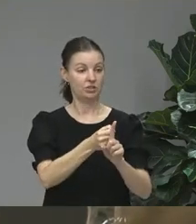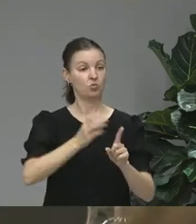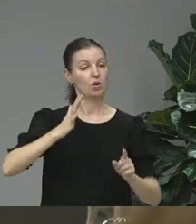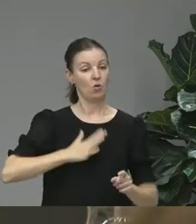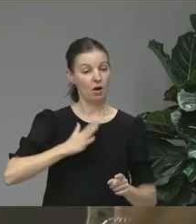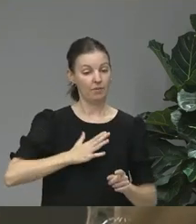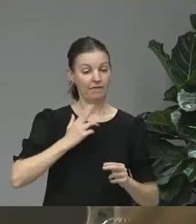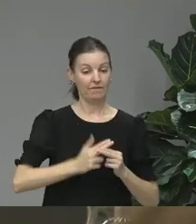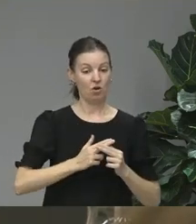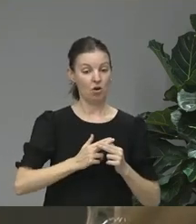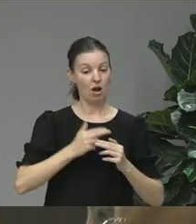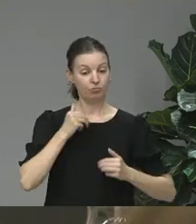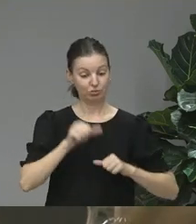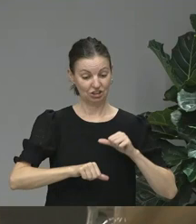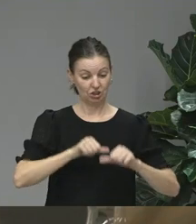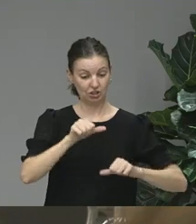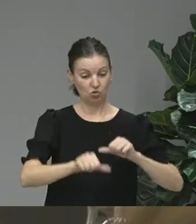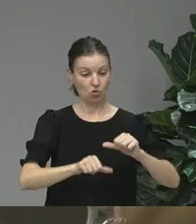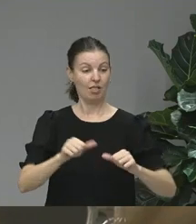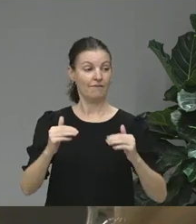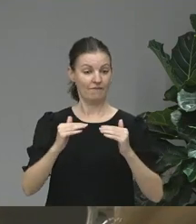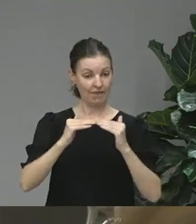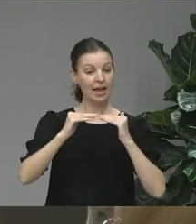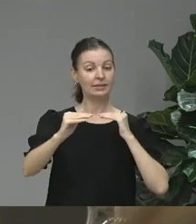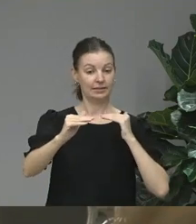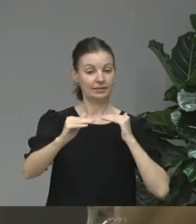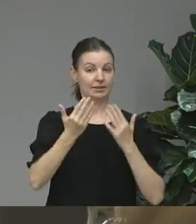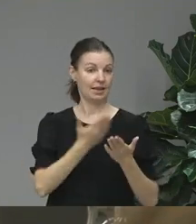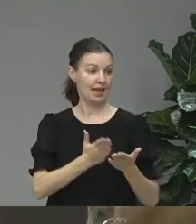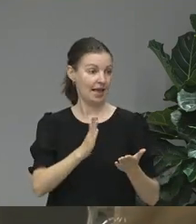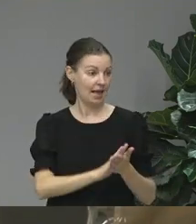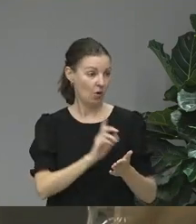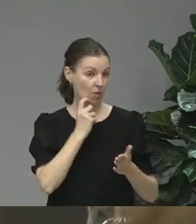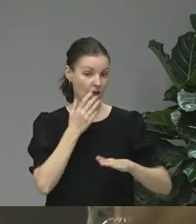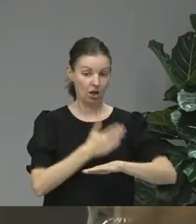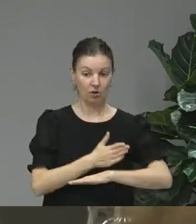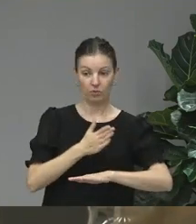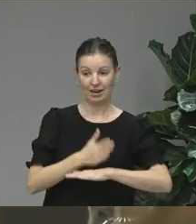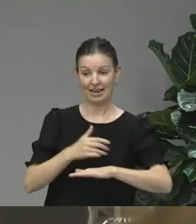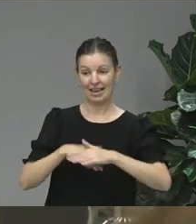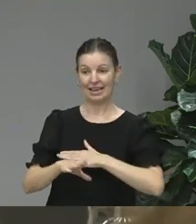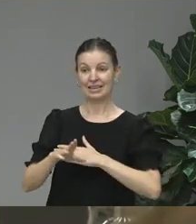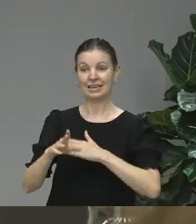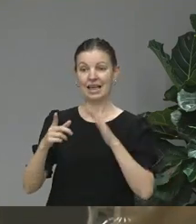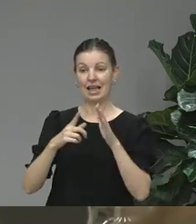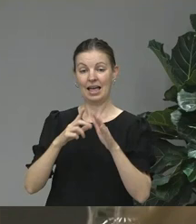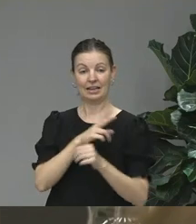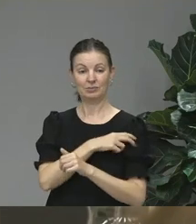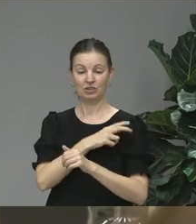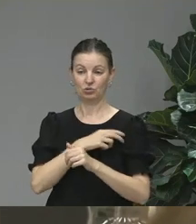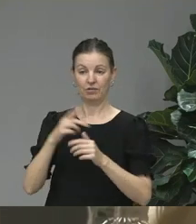procedural fairness. Can you reflect on how this might operate in the context of administrative law review?